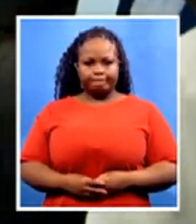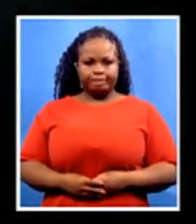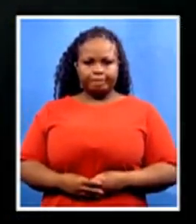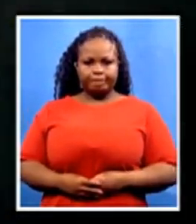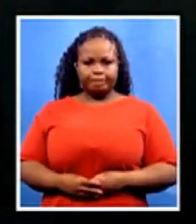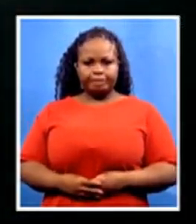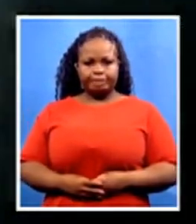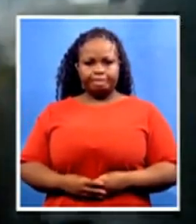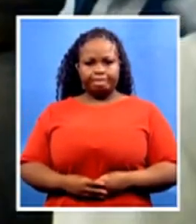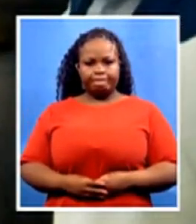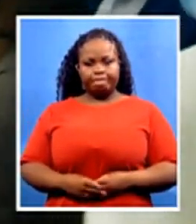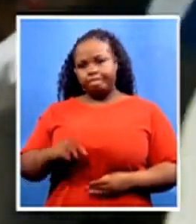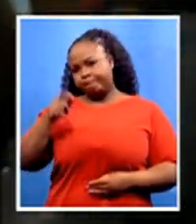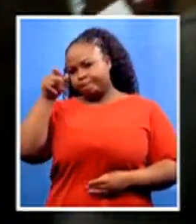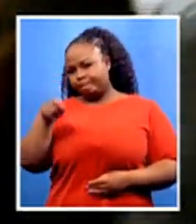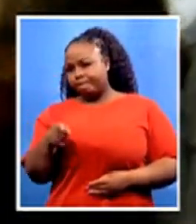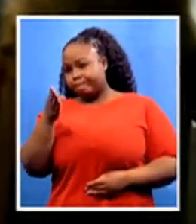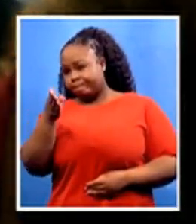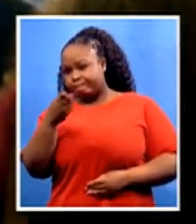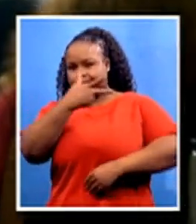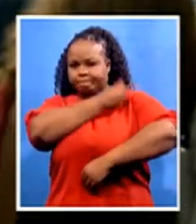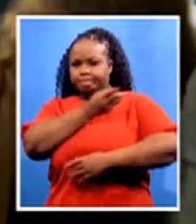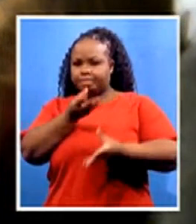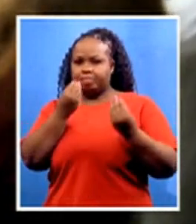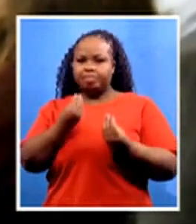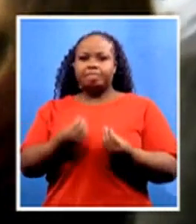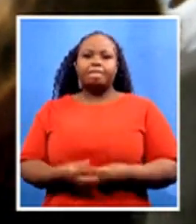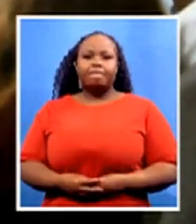being vaccinated. I'm going to hand it back to you, Desiree.